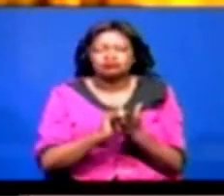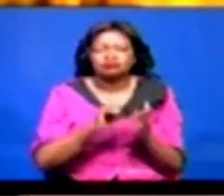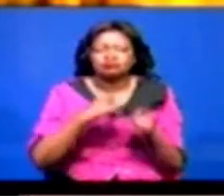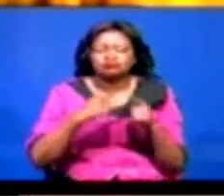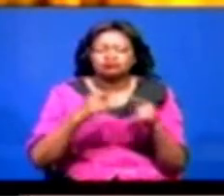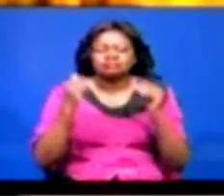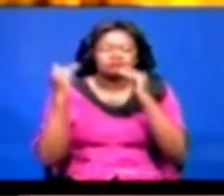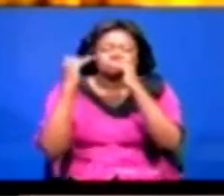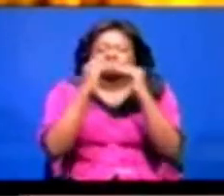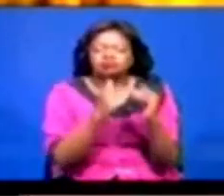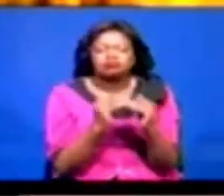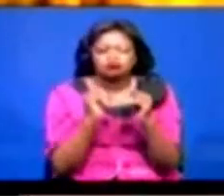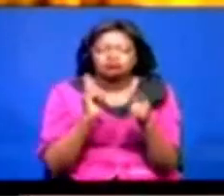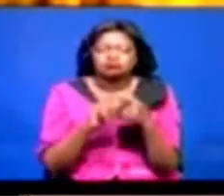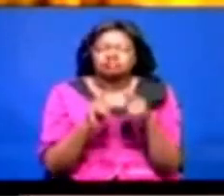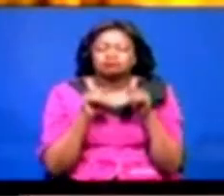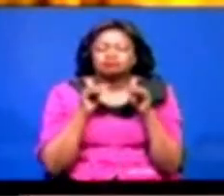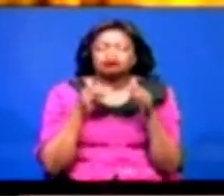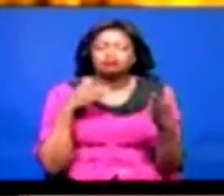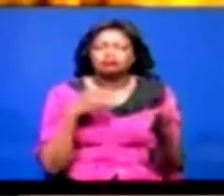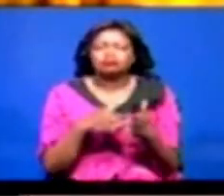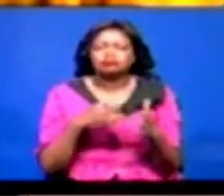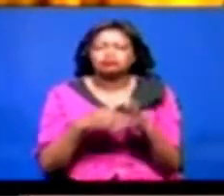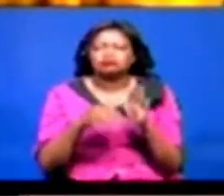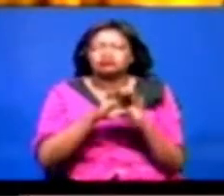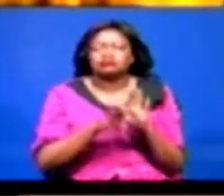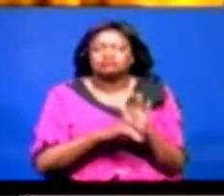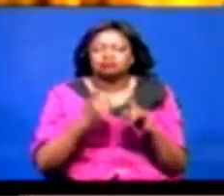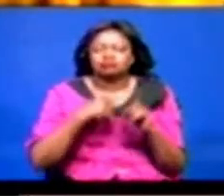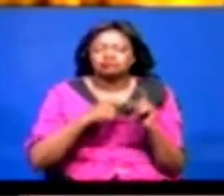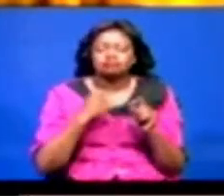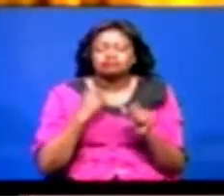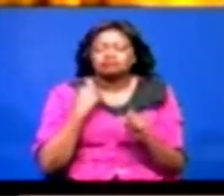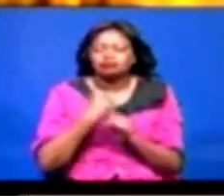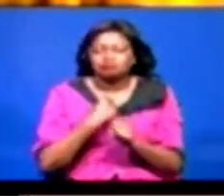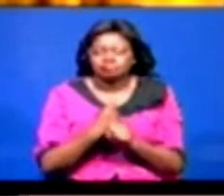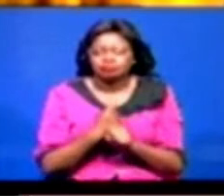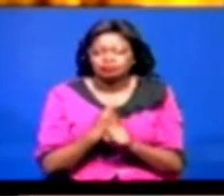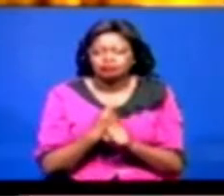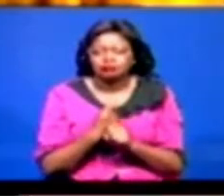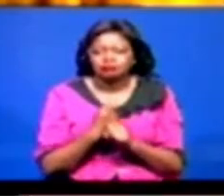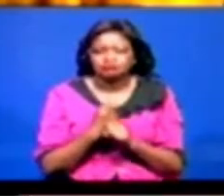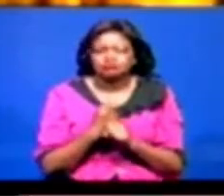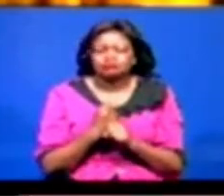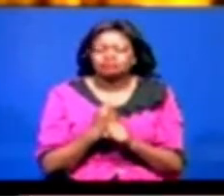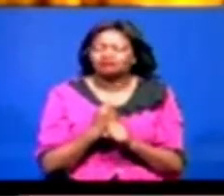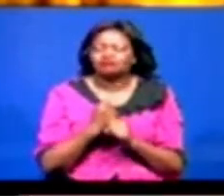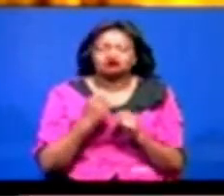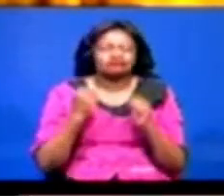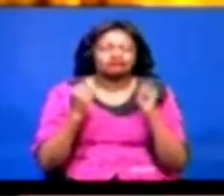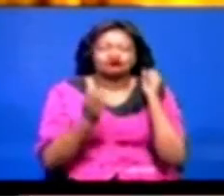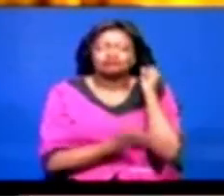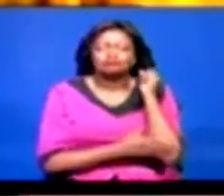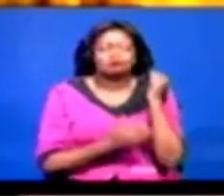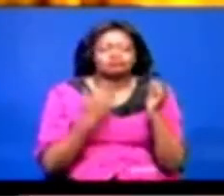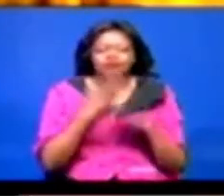equivalent to preventing the Constitution from being effected. It's a transgression against the Constitution. And it cannot fall from the